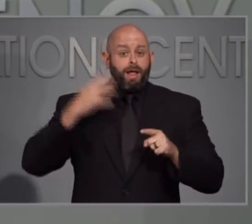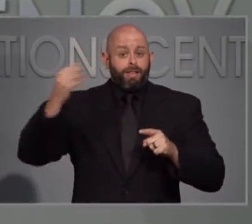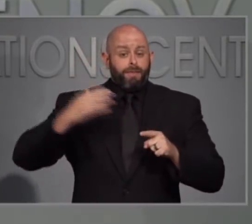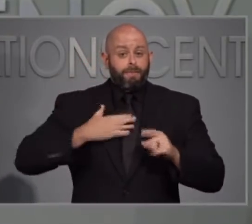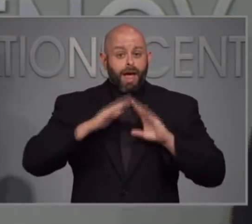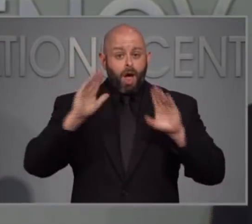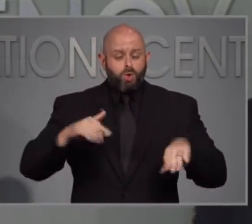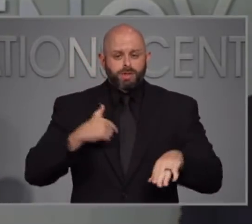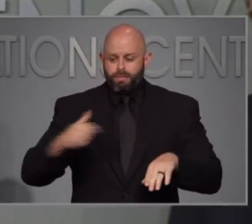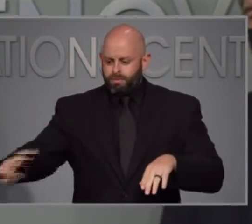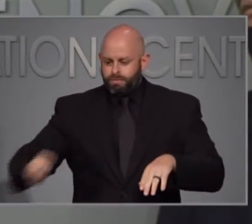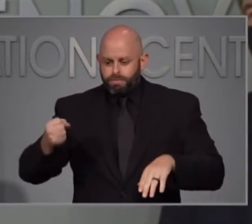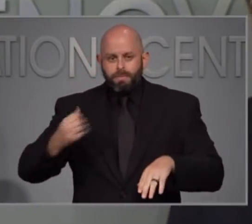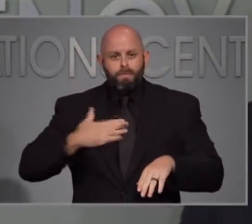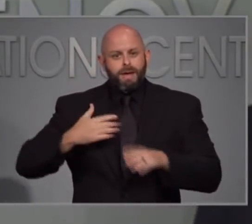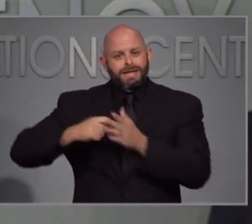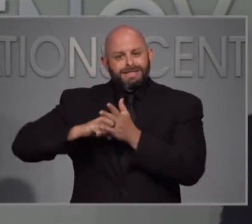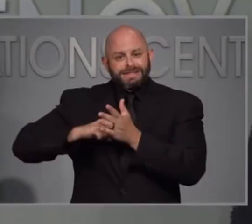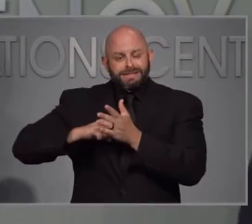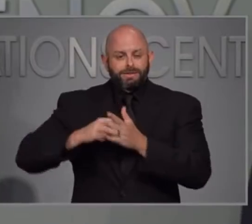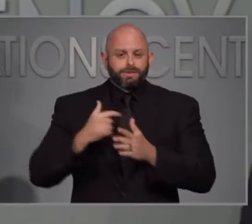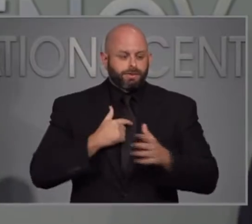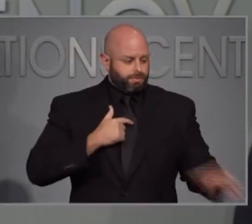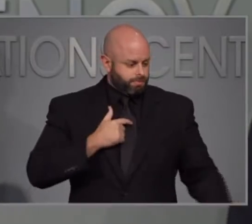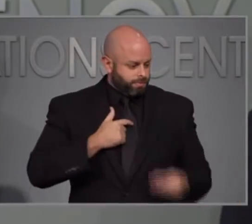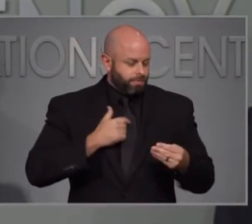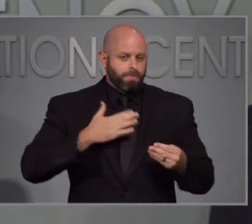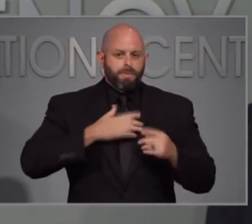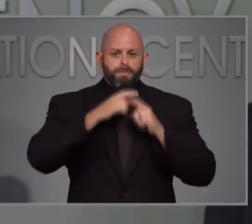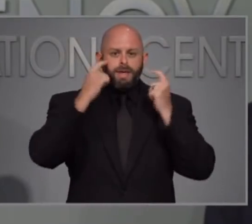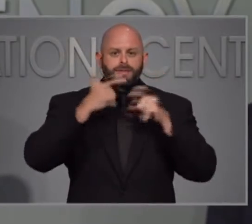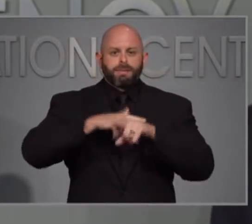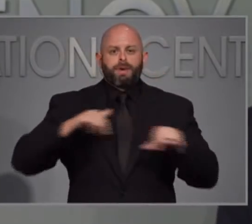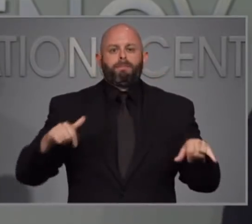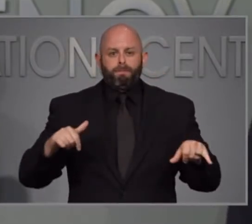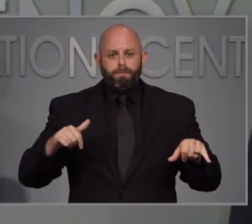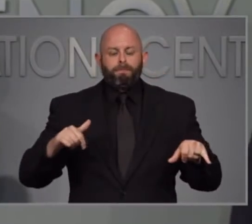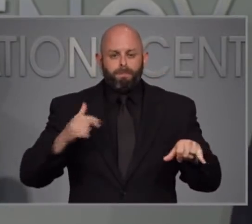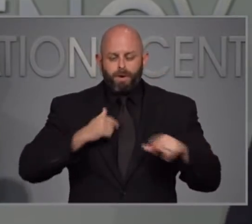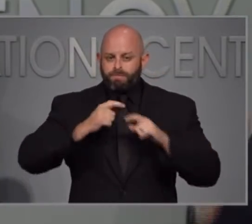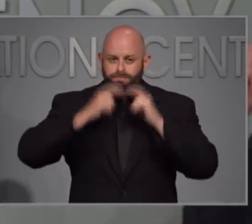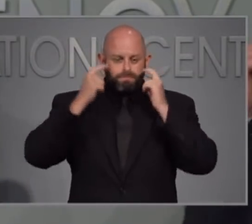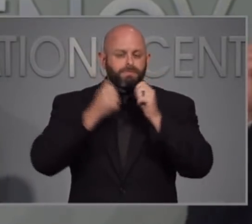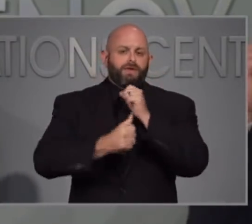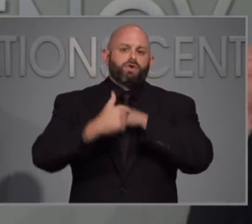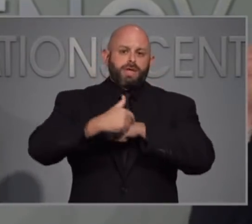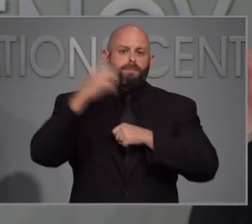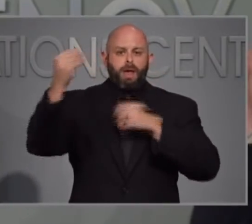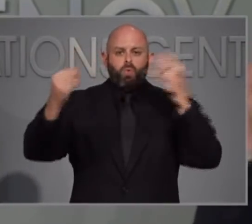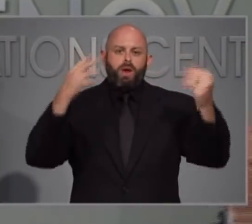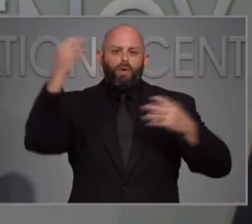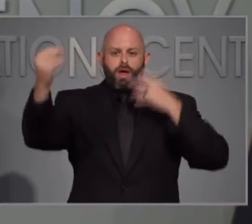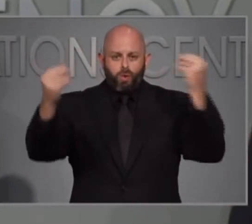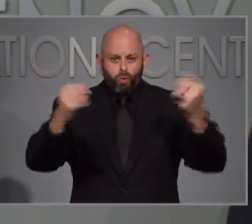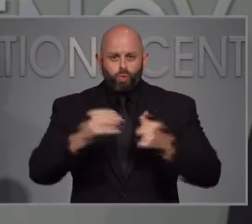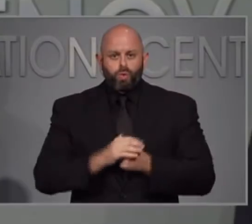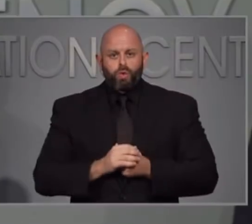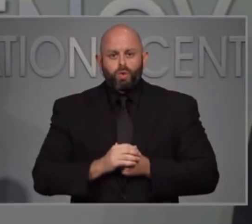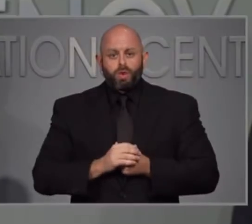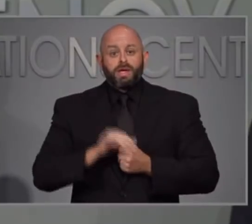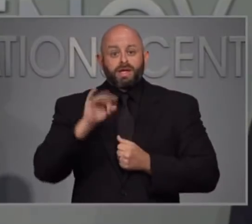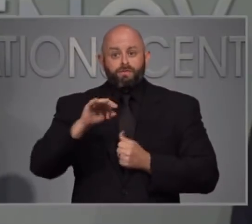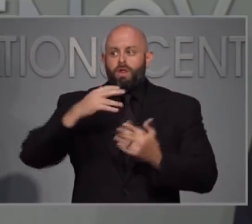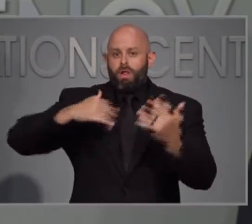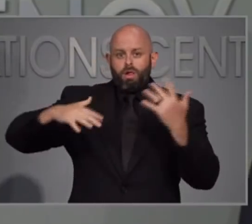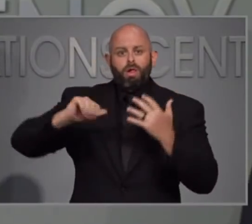have a face covering with me in my pocket, in my purse, in my car, every time I go out. Because when we're in a public setting, this is what's going